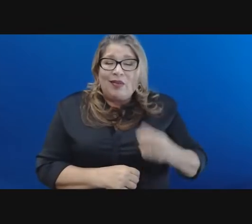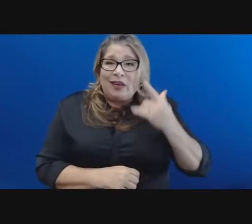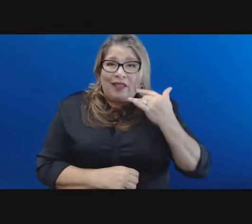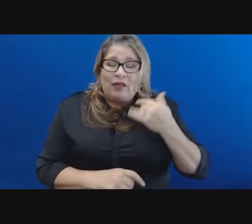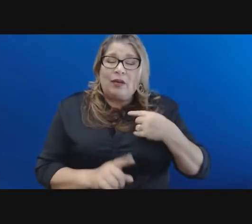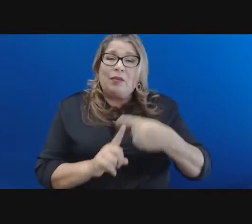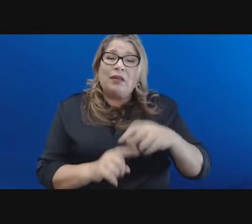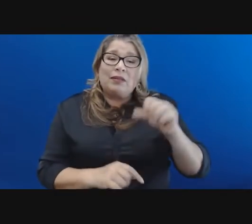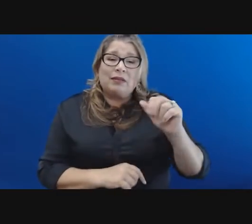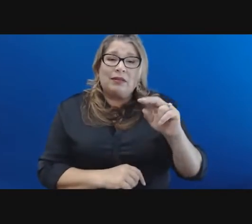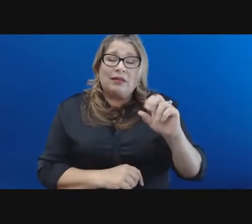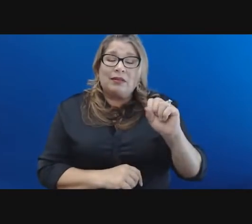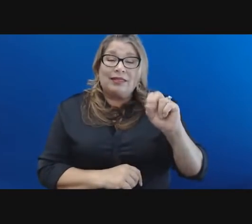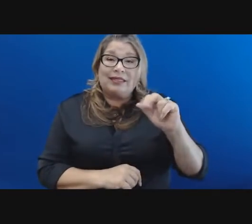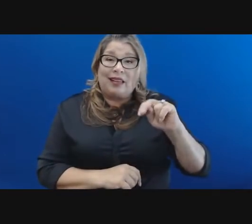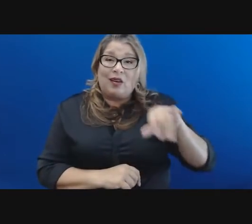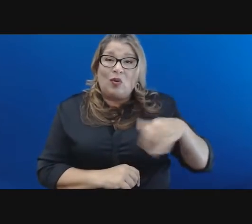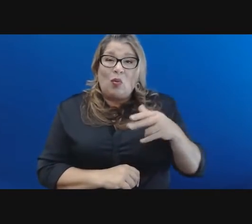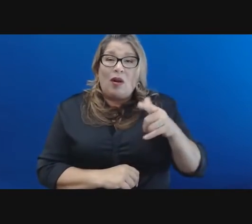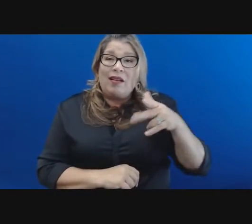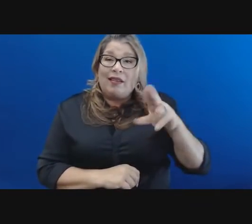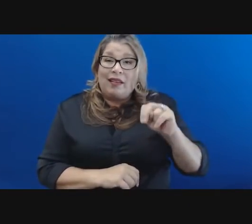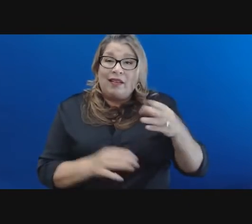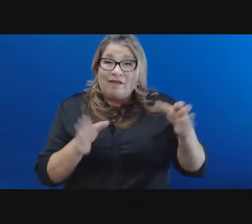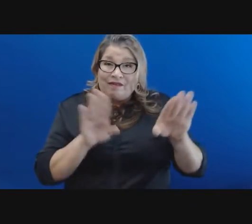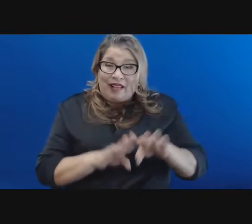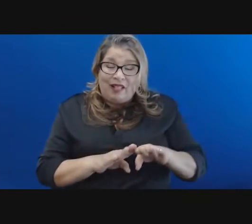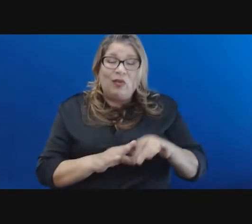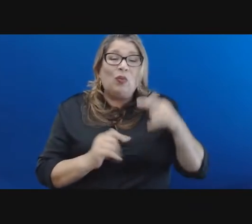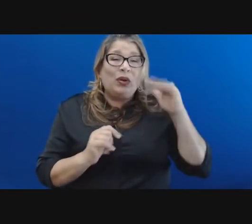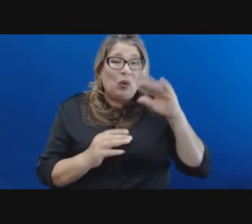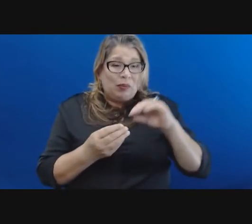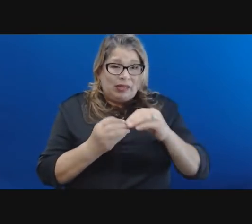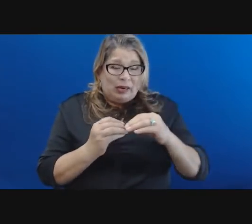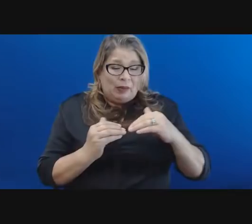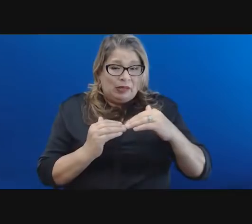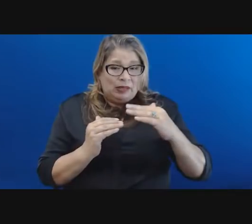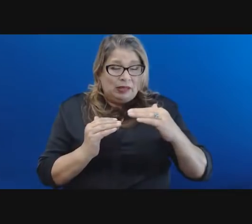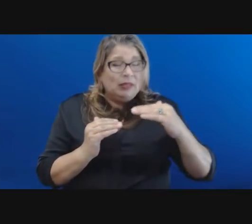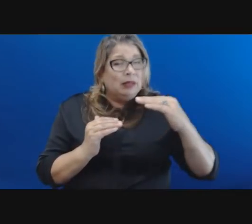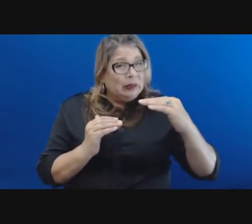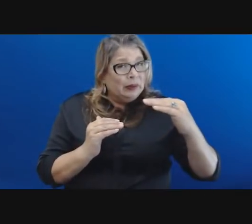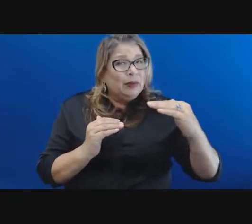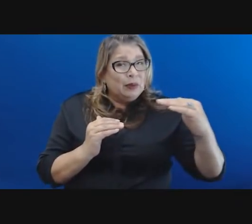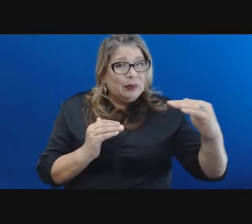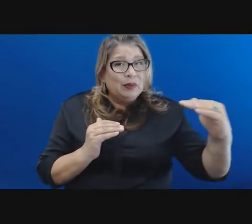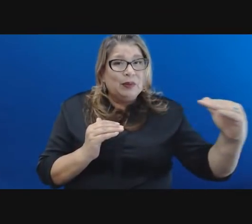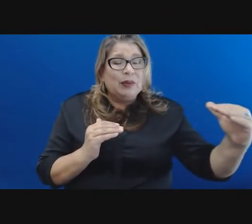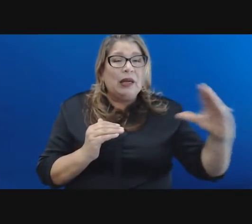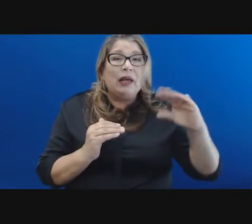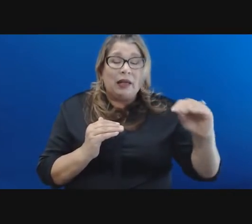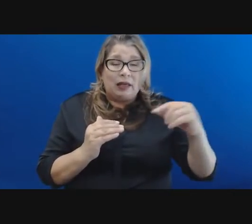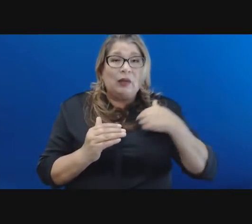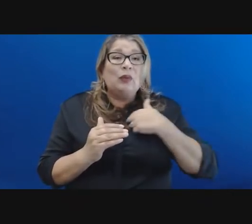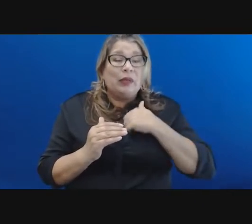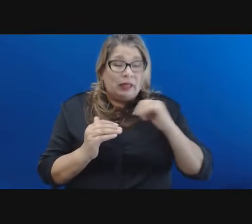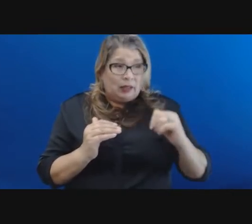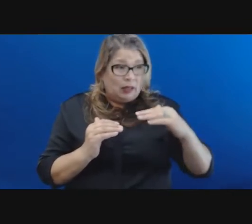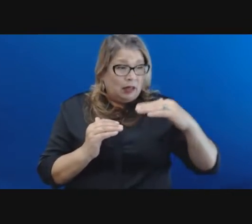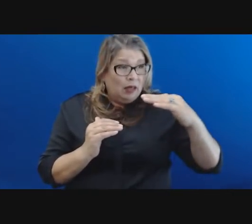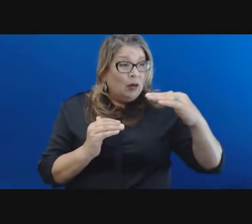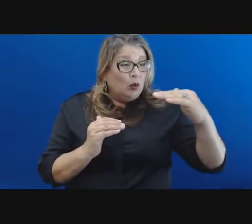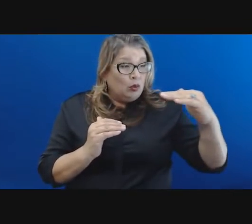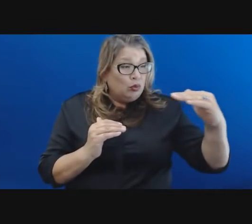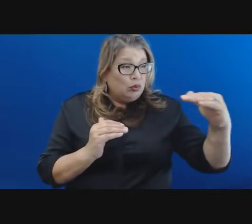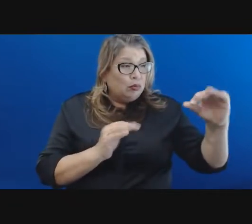to flatten. And hold on to those flattenings, that we then continue to pivot the focus on